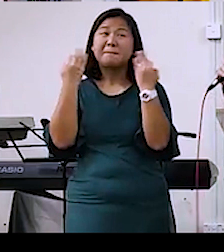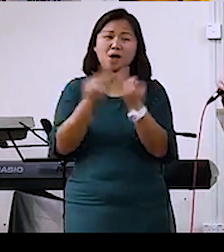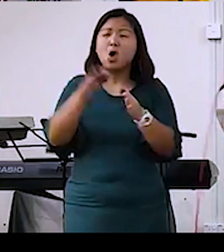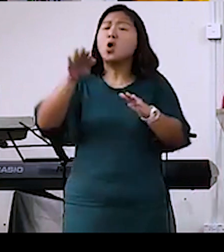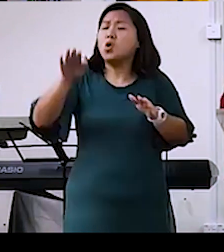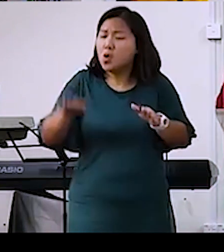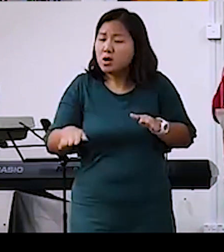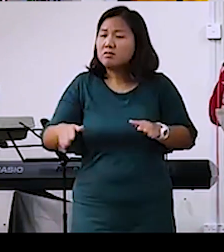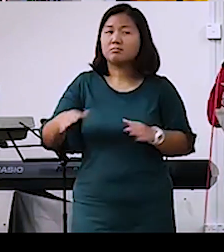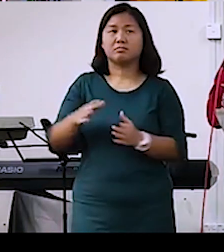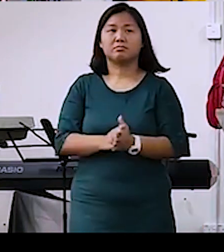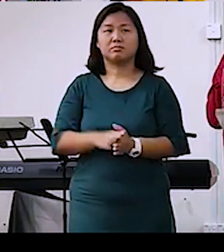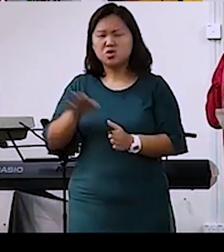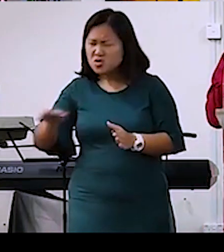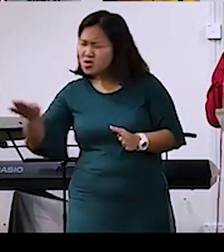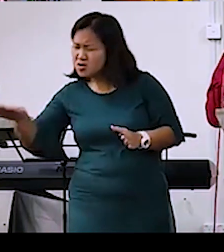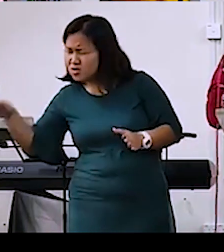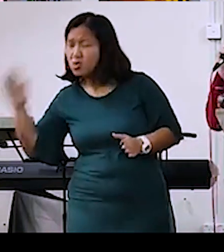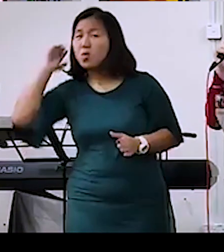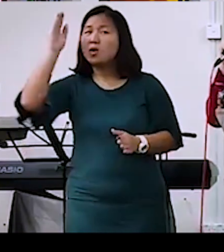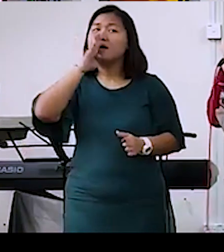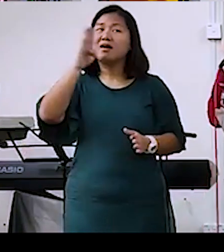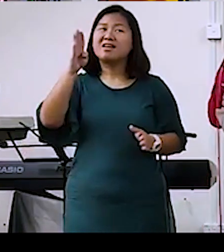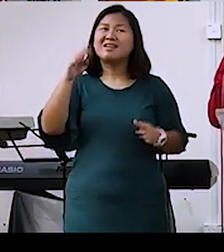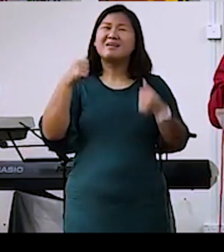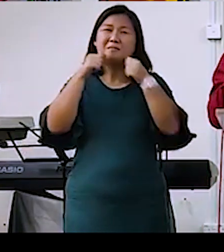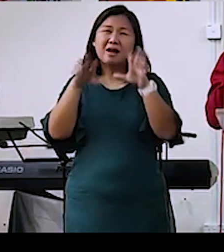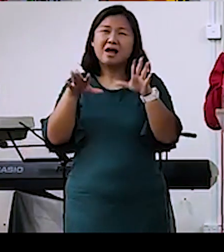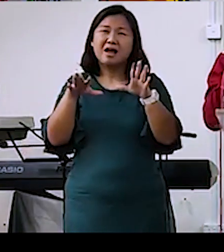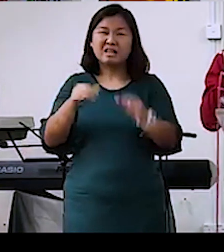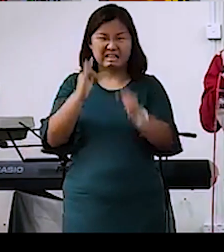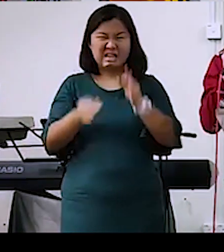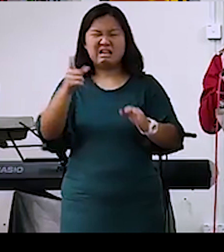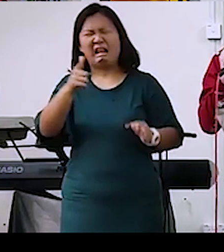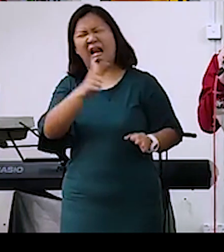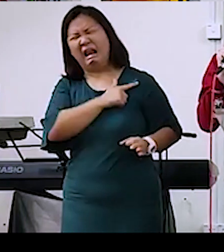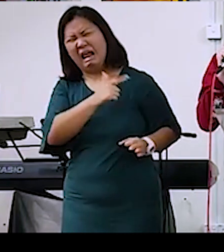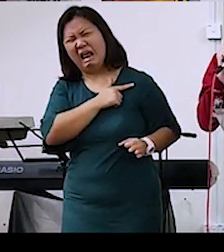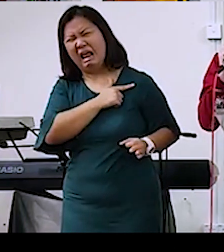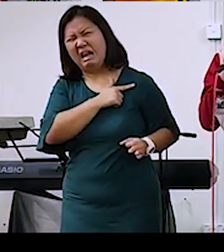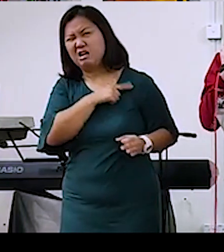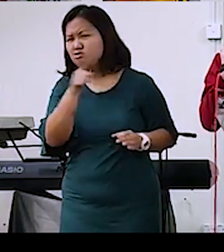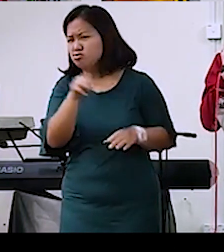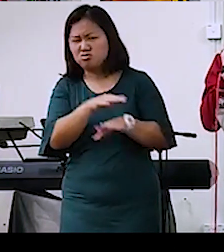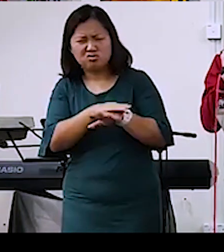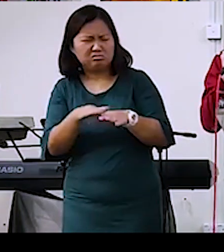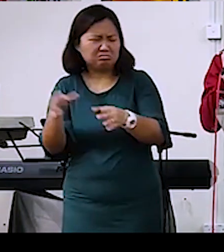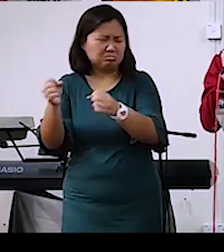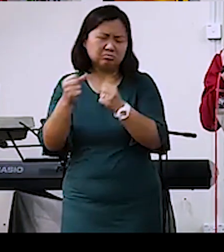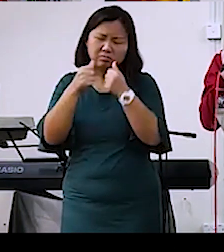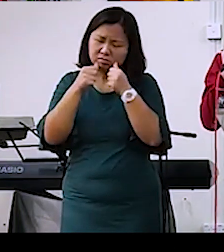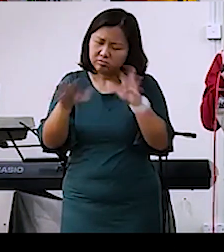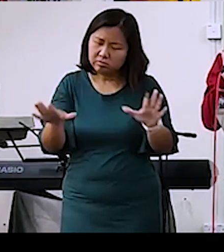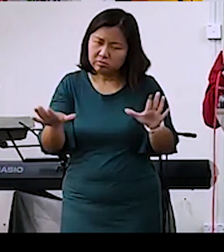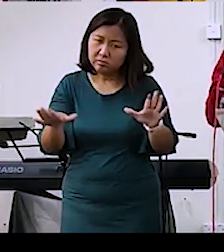to be blessed. And you can say amen. Lazy people, you don't expect blessings when you are too lazy. Okay? Don't expect to be blessed when